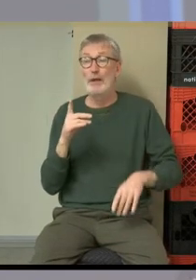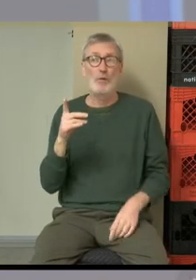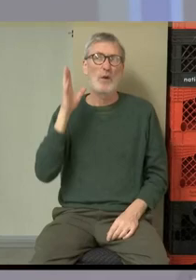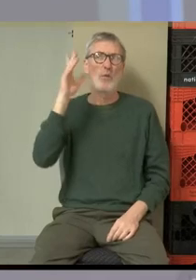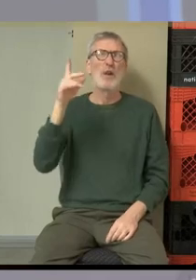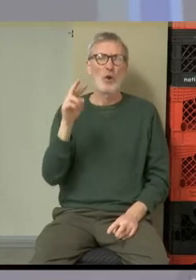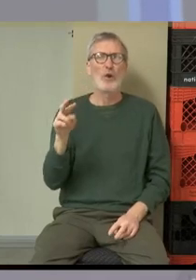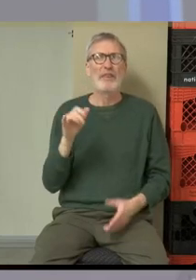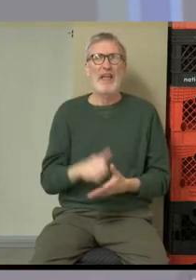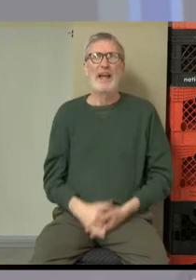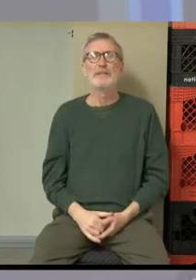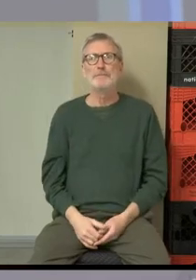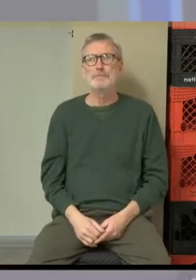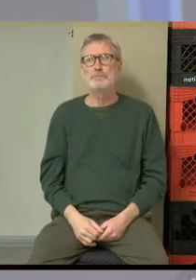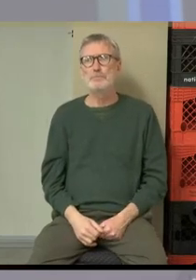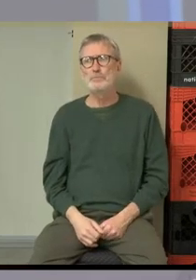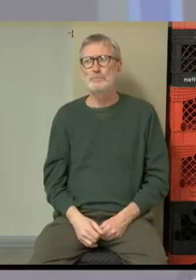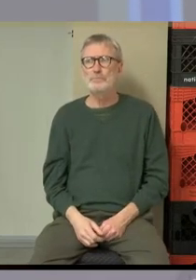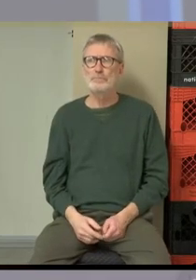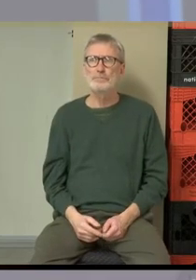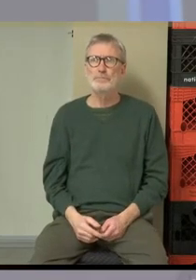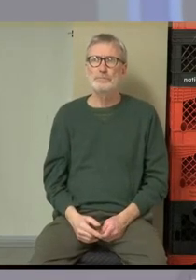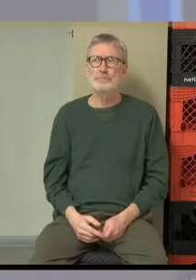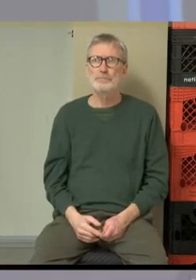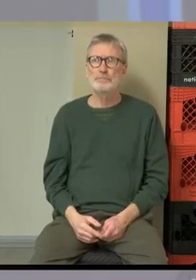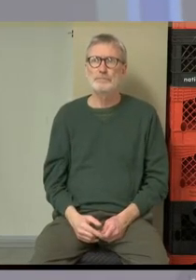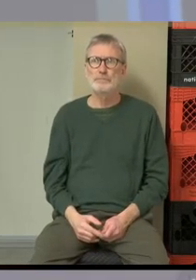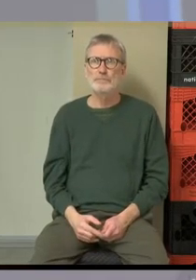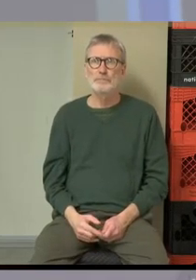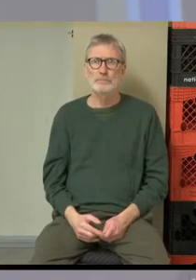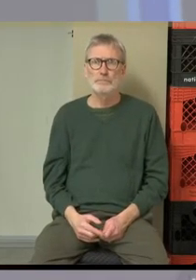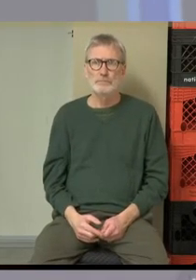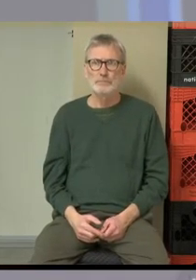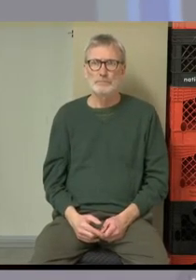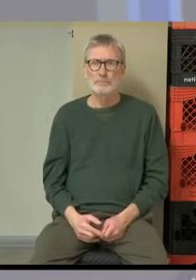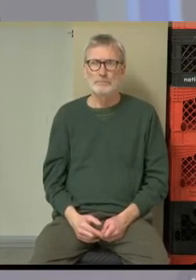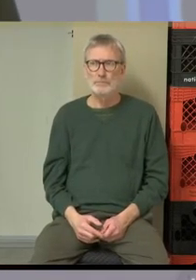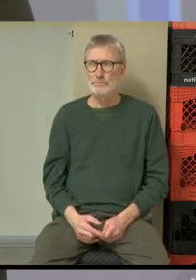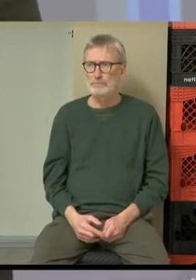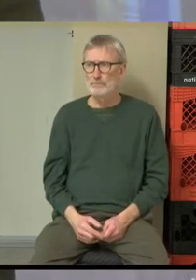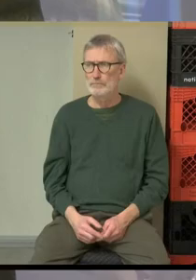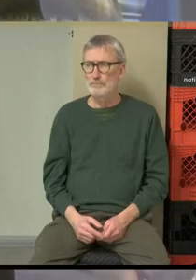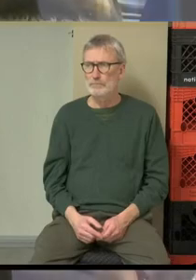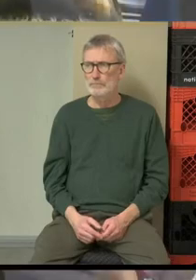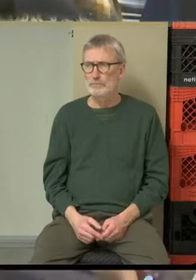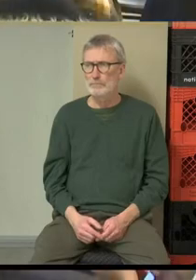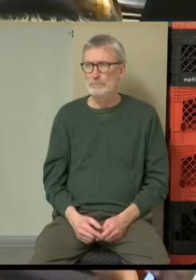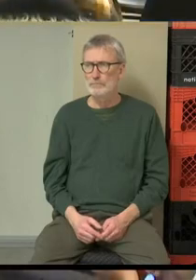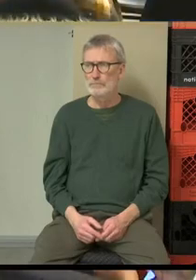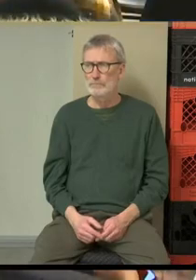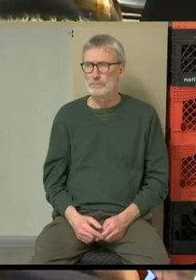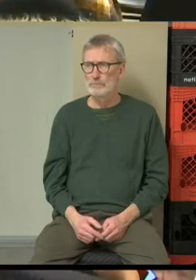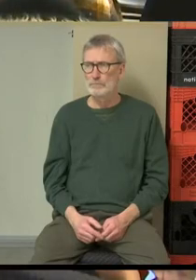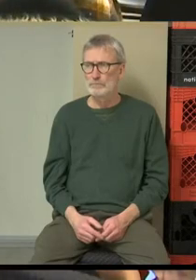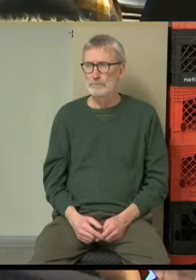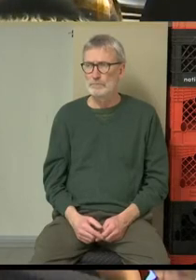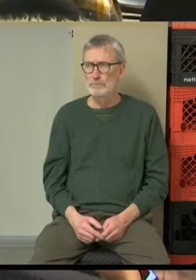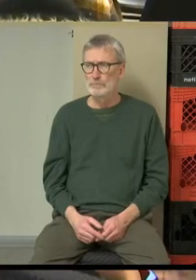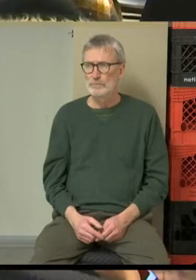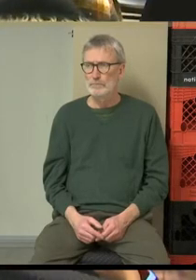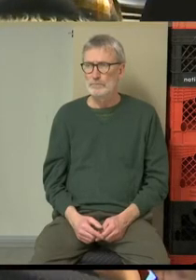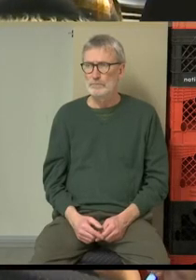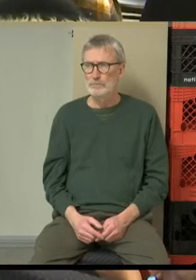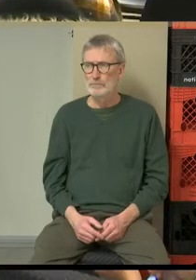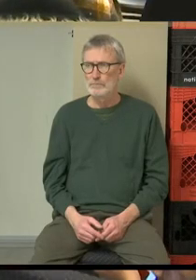we will explore through the design process. What was the other question you had? Just the intentionality